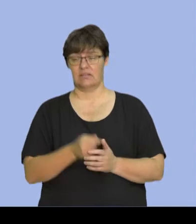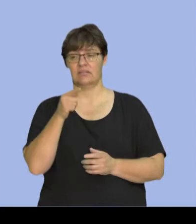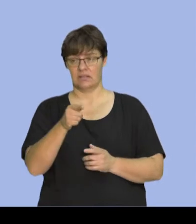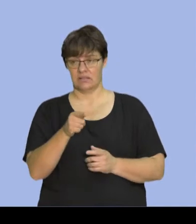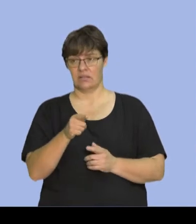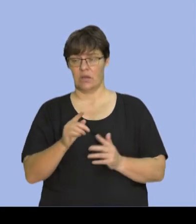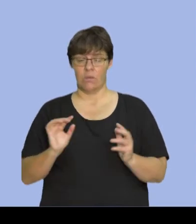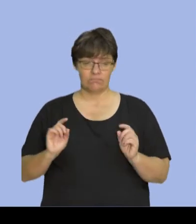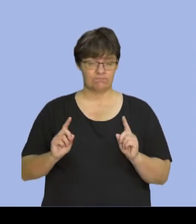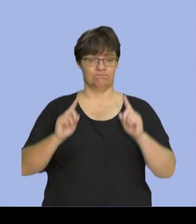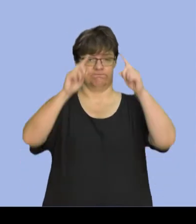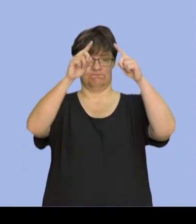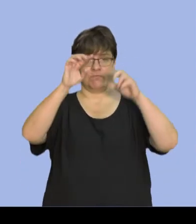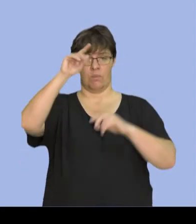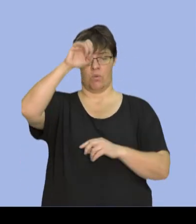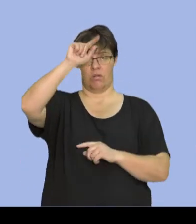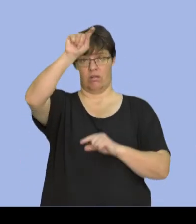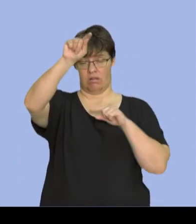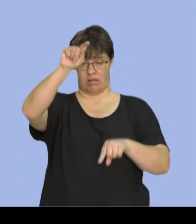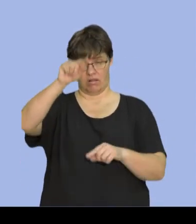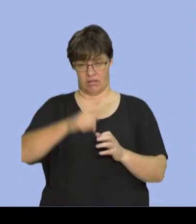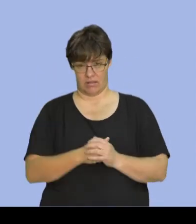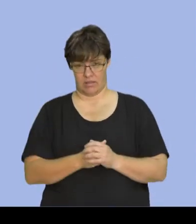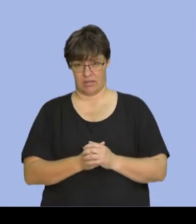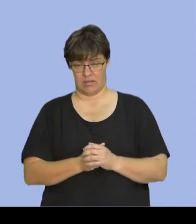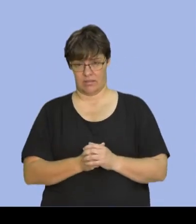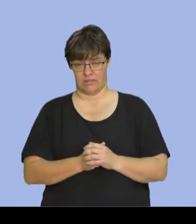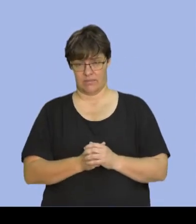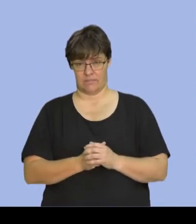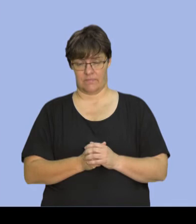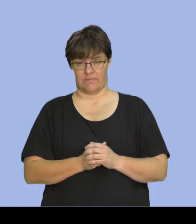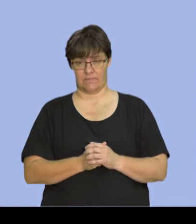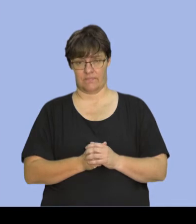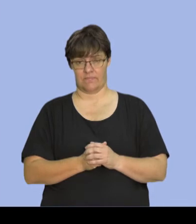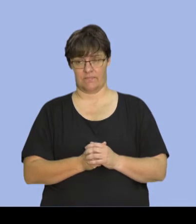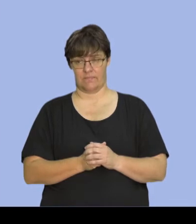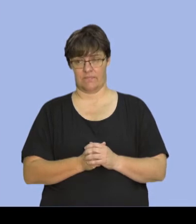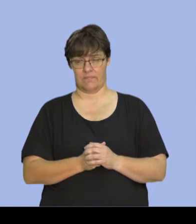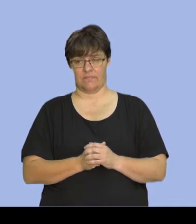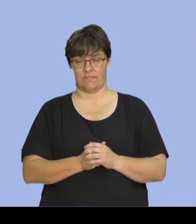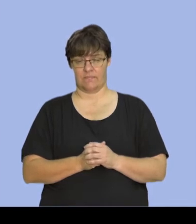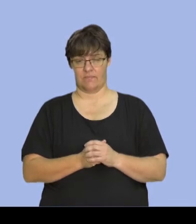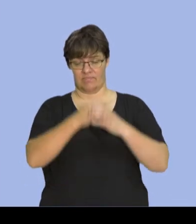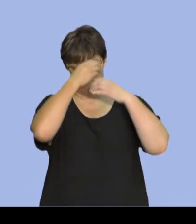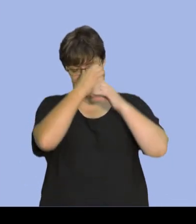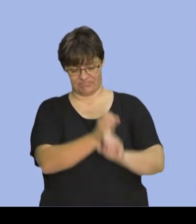pulled then to the opposite poles at the ends of the cell.